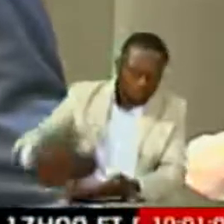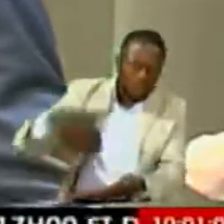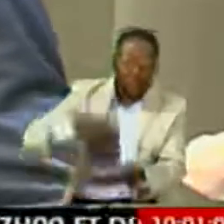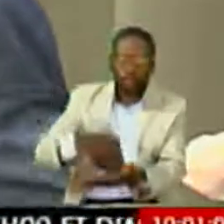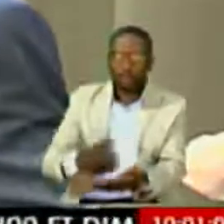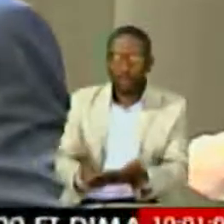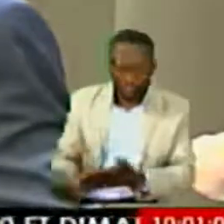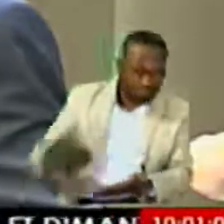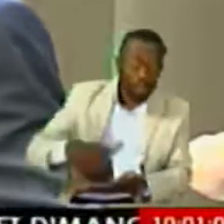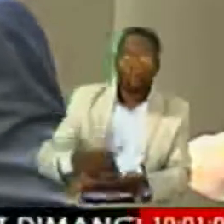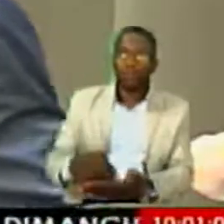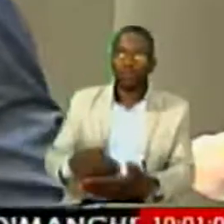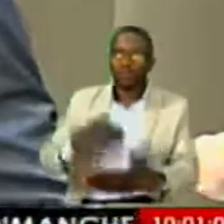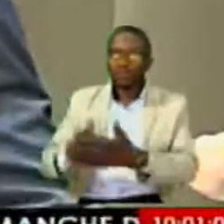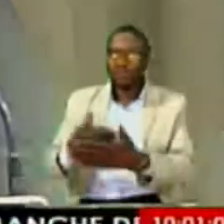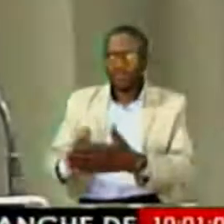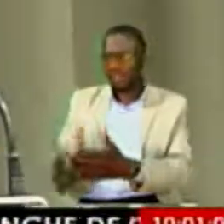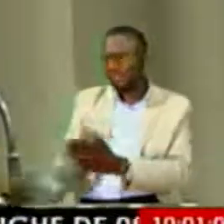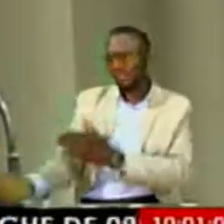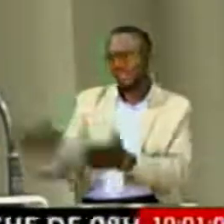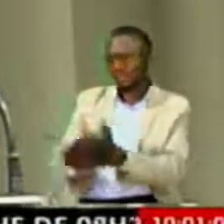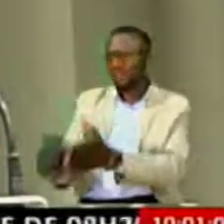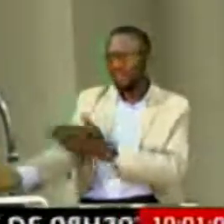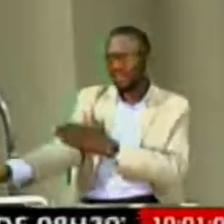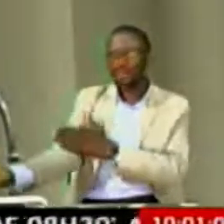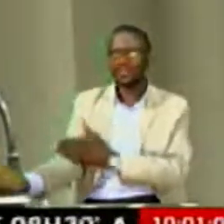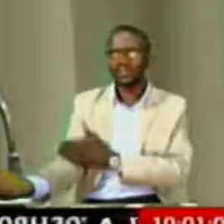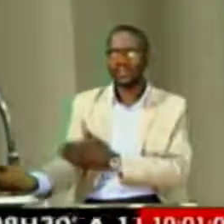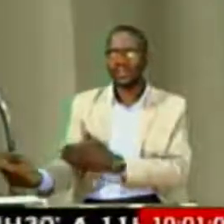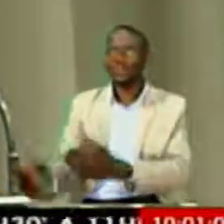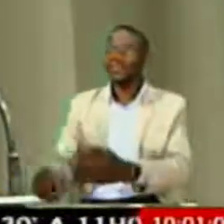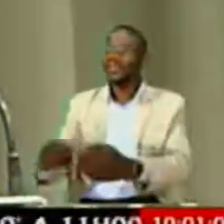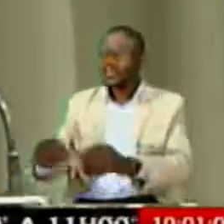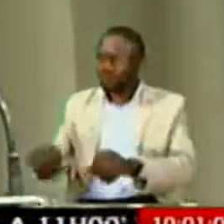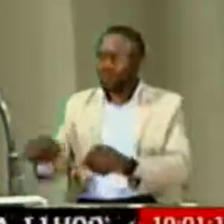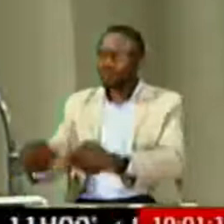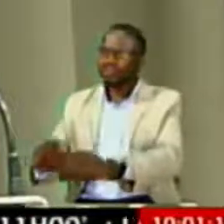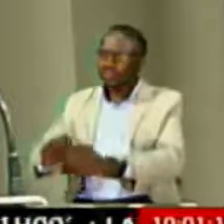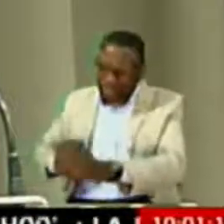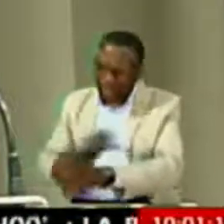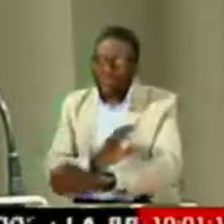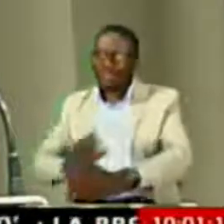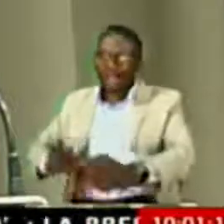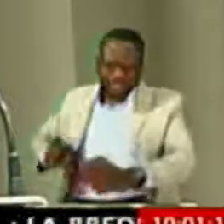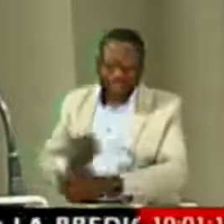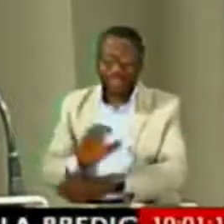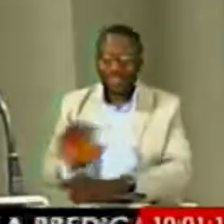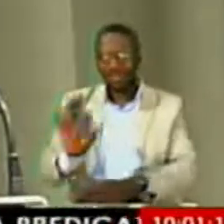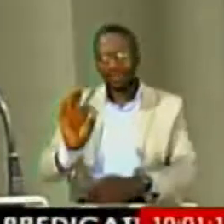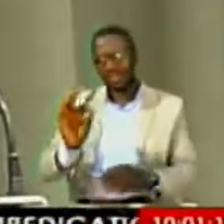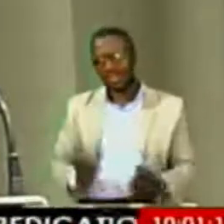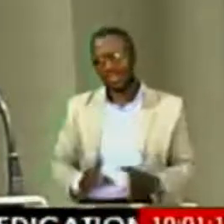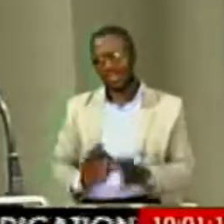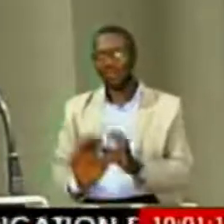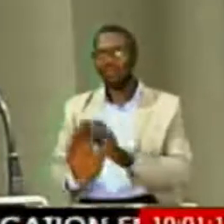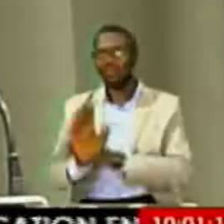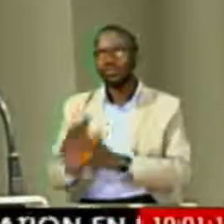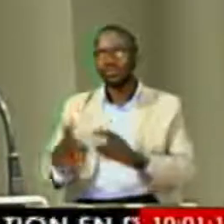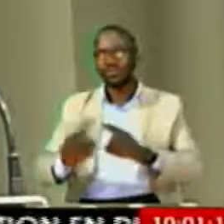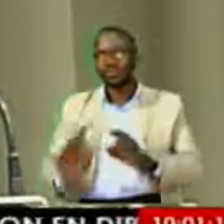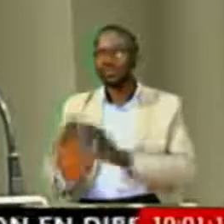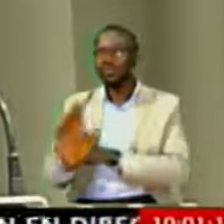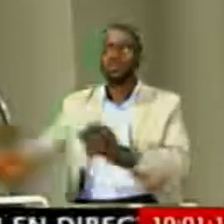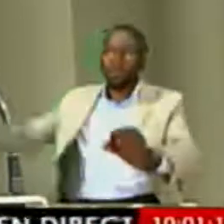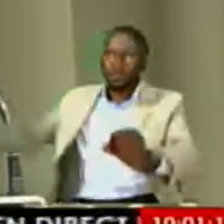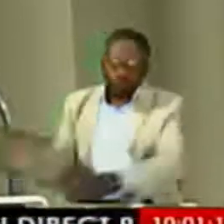back. Jusque ce matin. Up to this morning. Il accuse les élus. He accuses the elect. Mais Dieu les